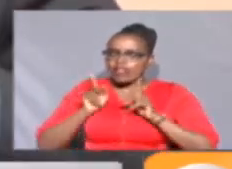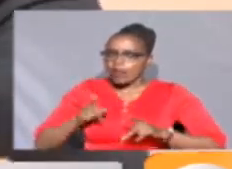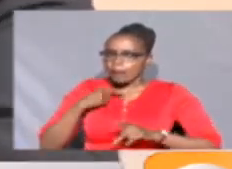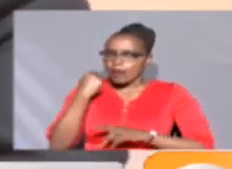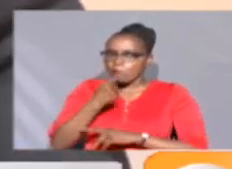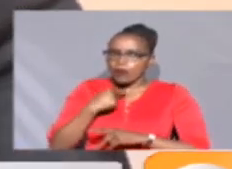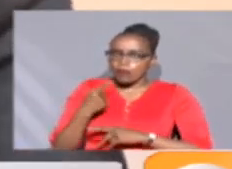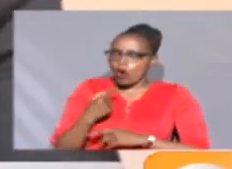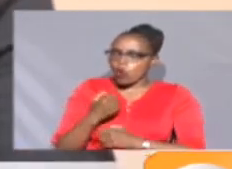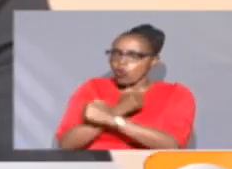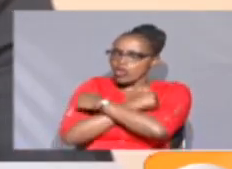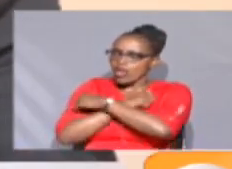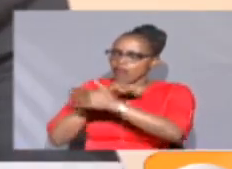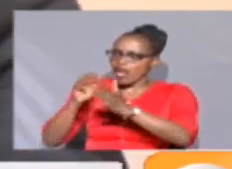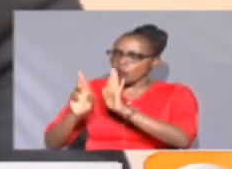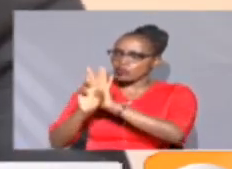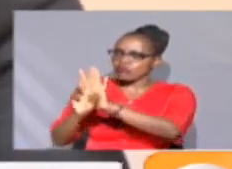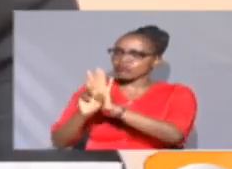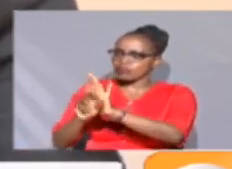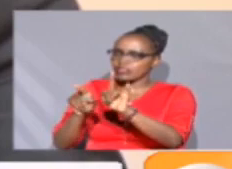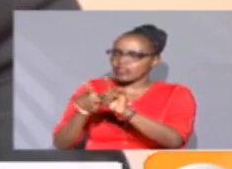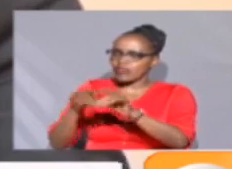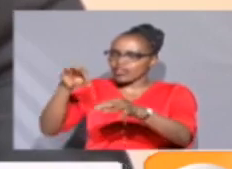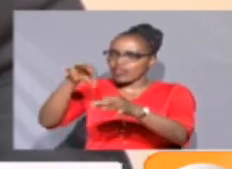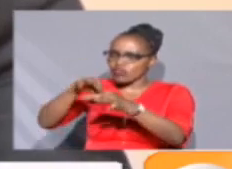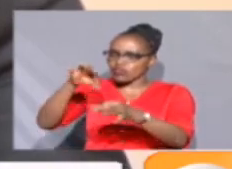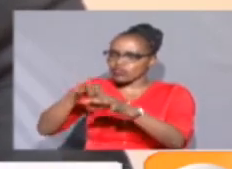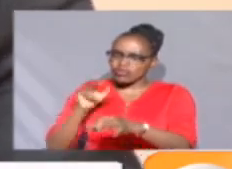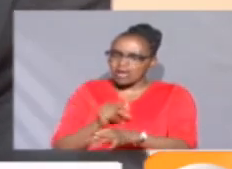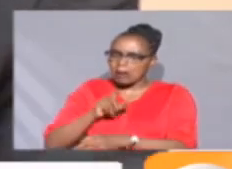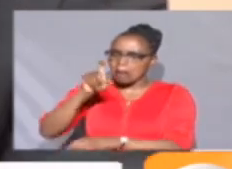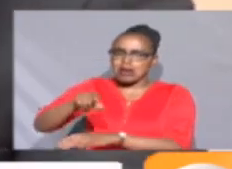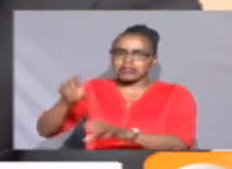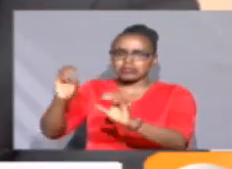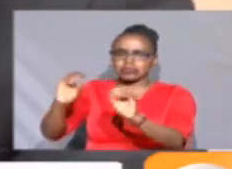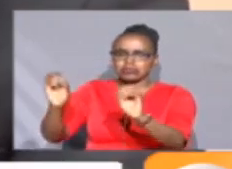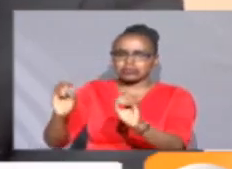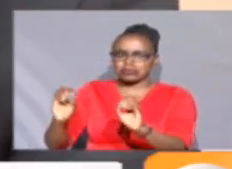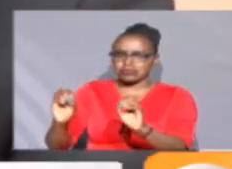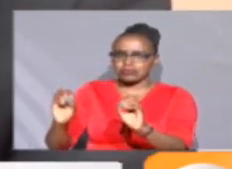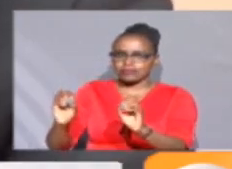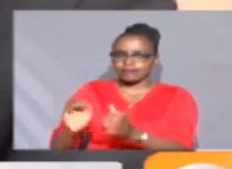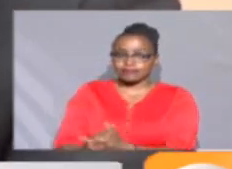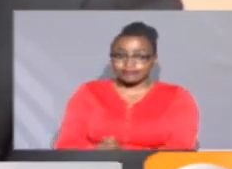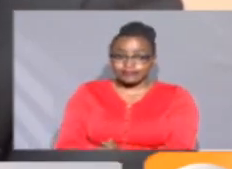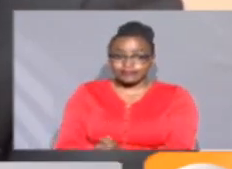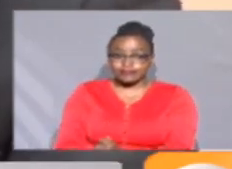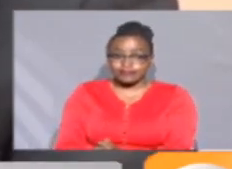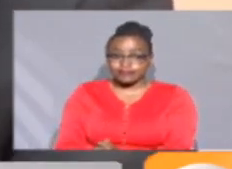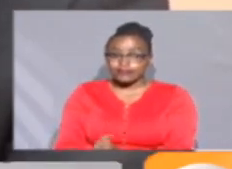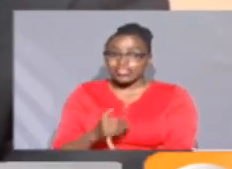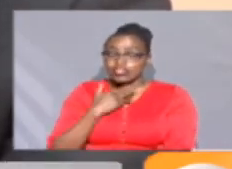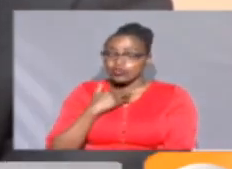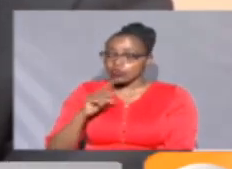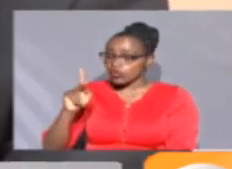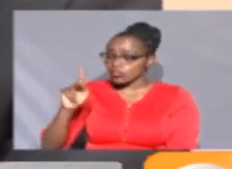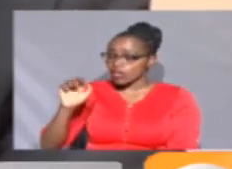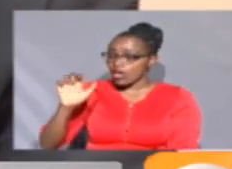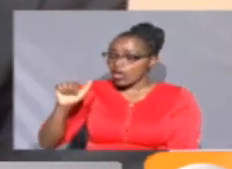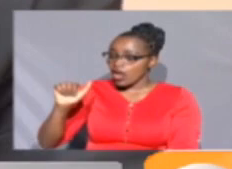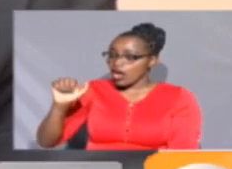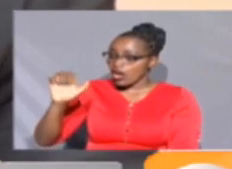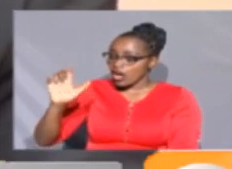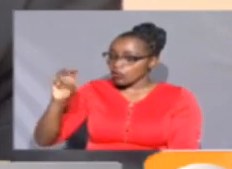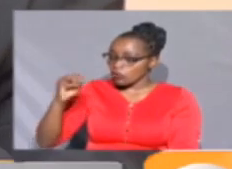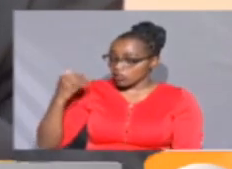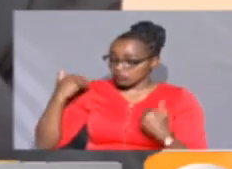love the way we represent them and keep electing us, which is not necessary. You want, Kaluma to be subject